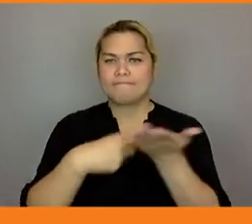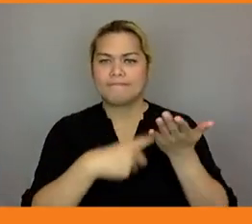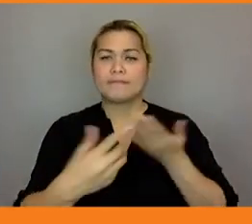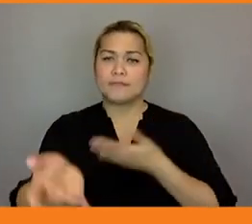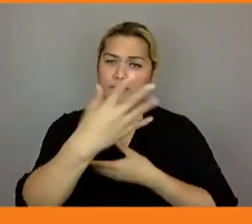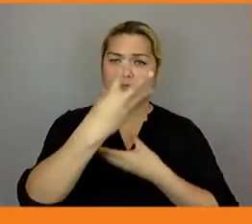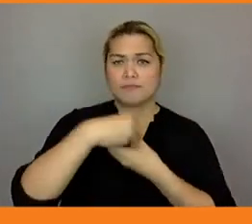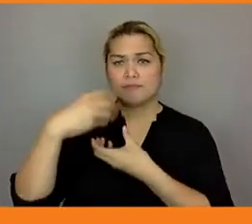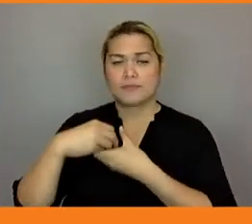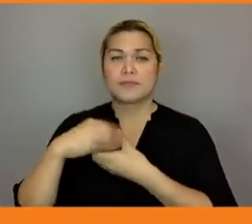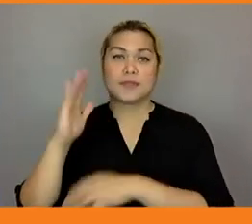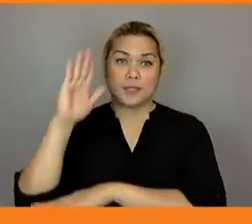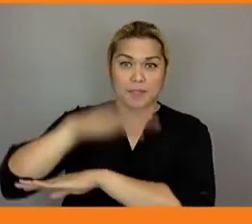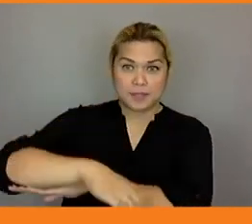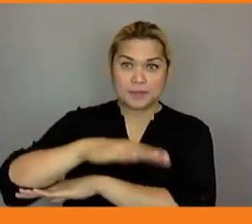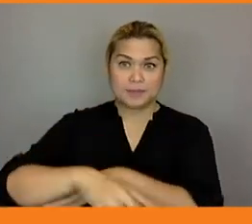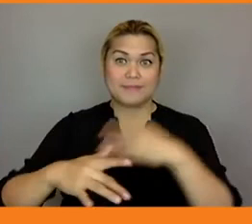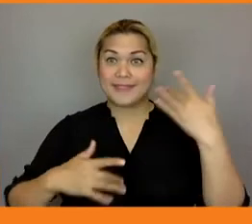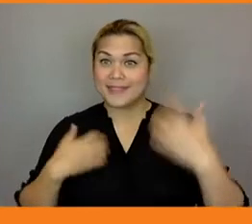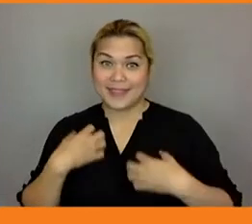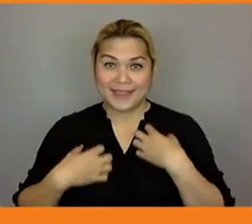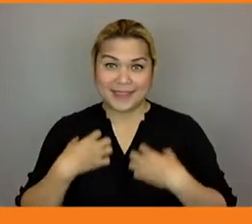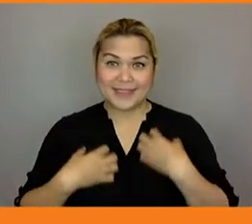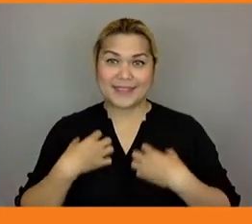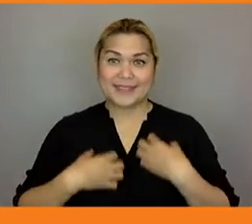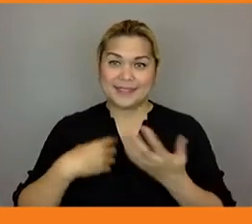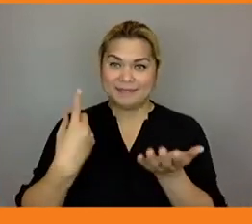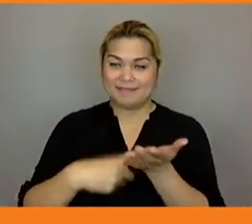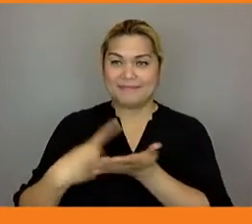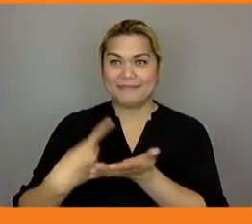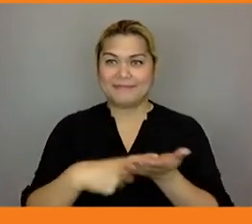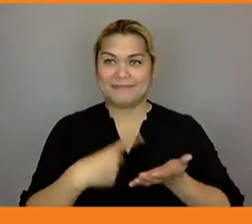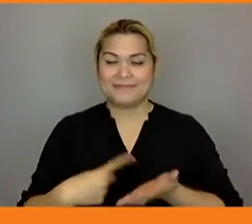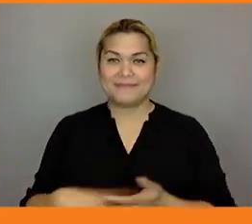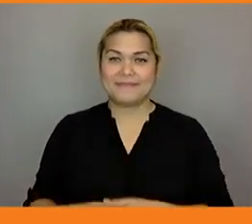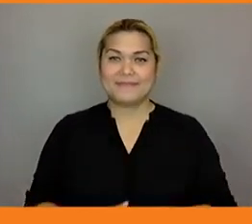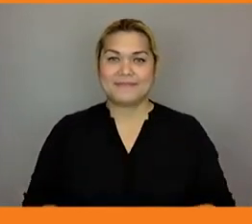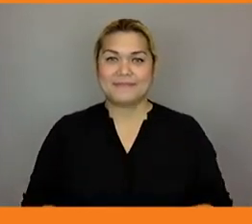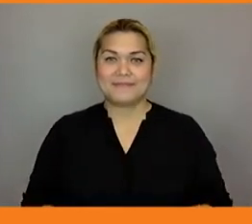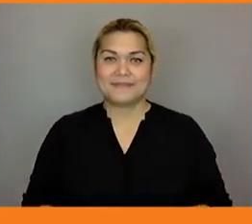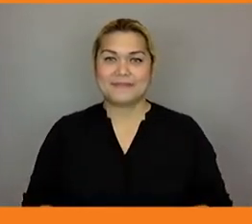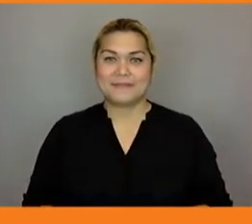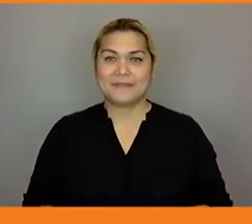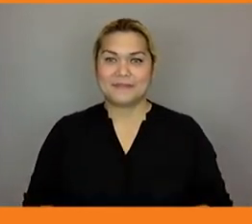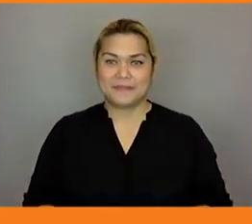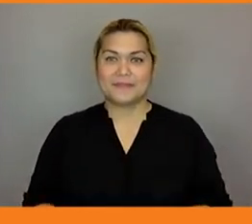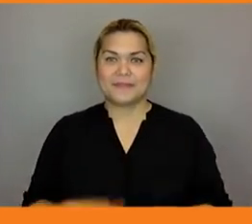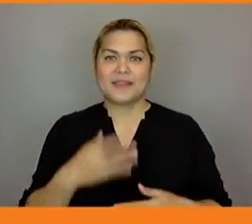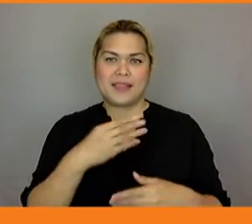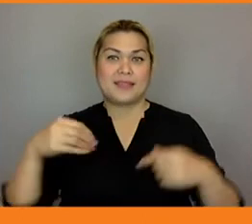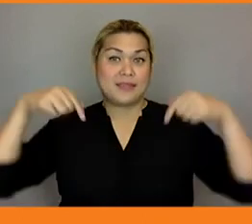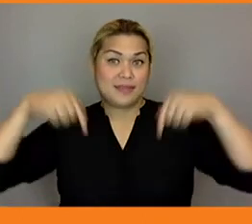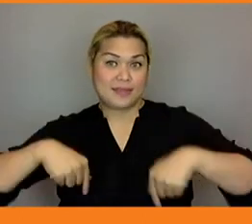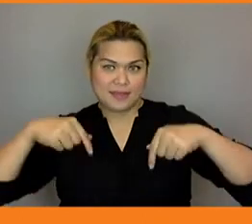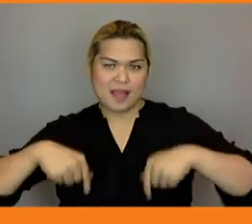lively discussion there. With another, this it seems to be very popular today, questions on safeguards. As you know, ADB